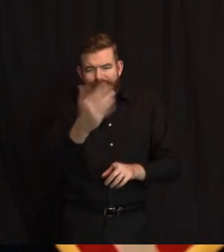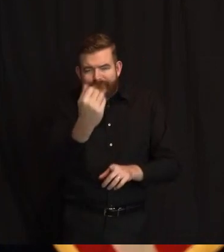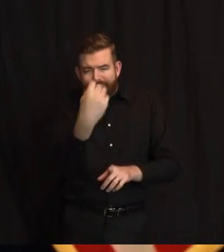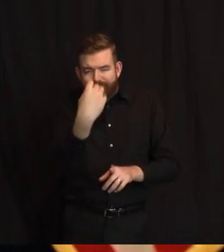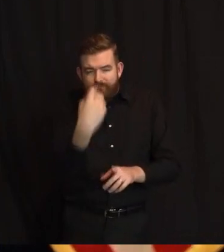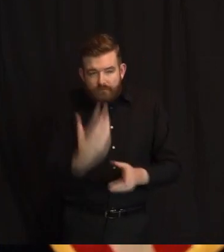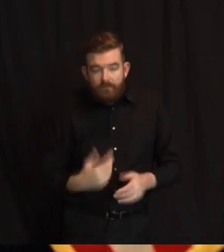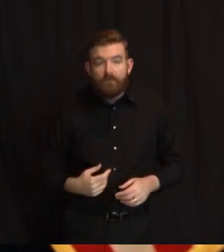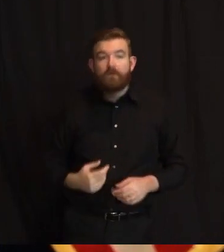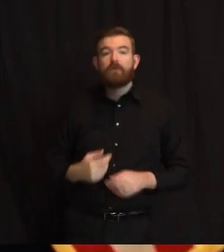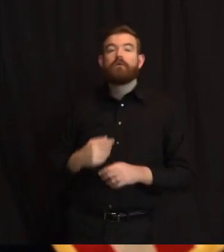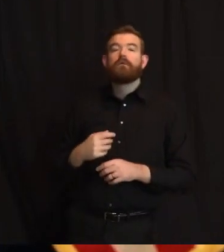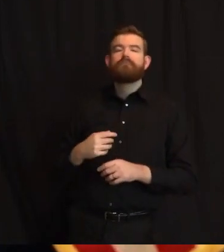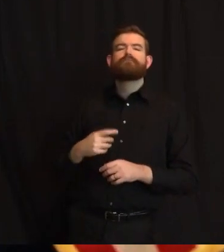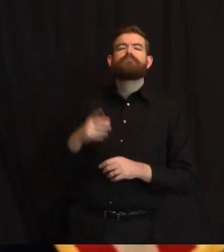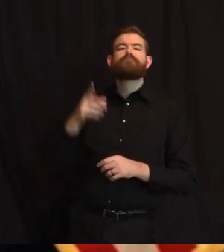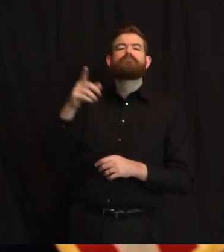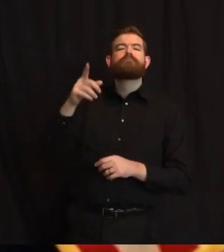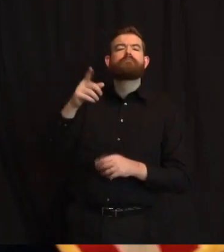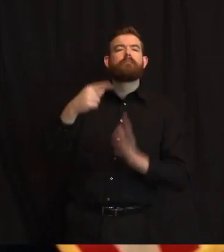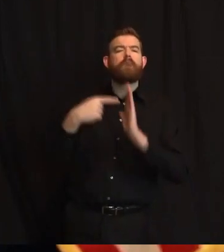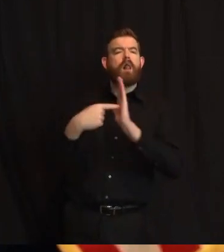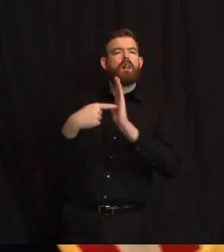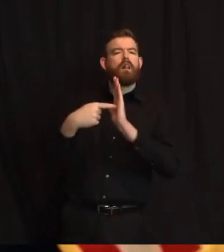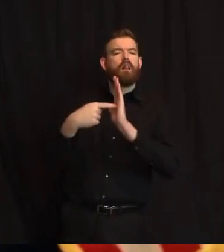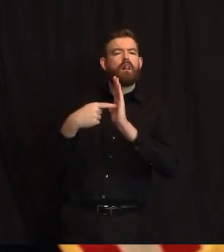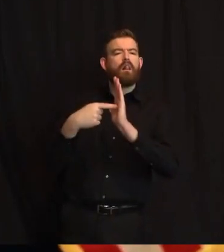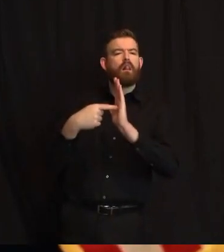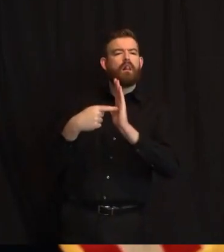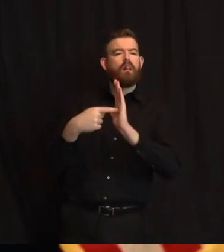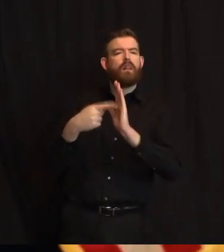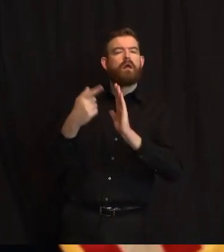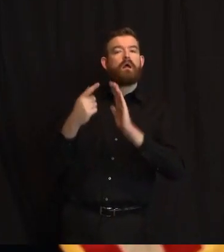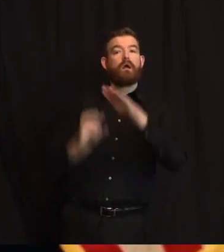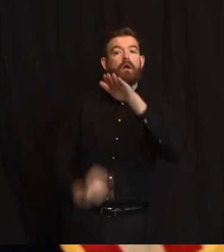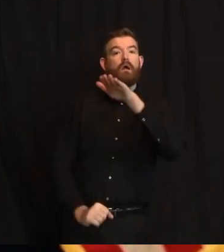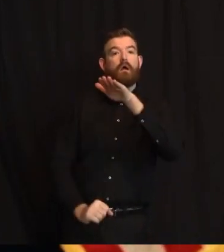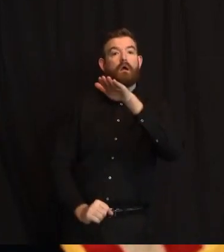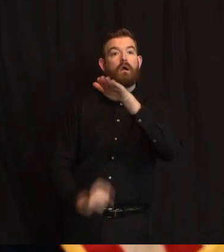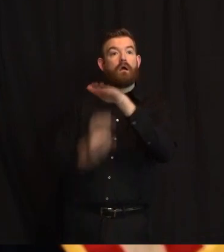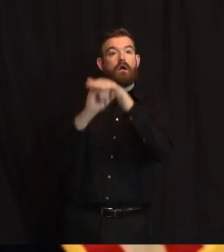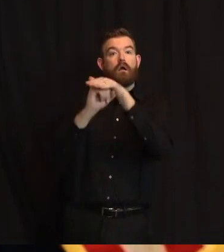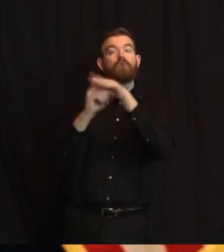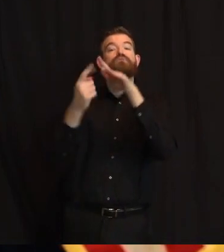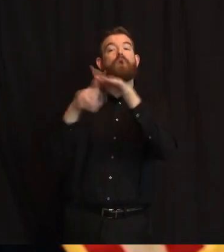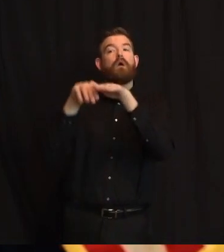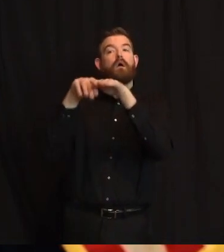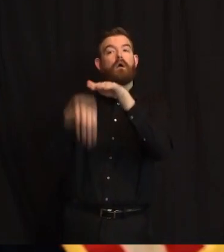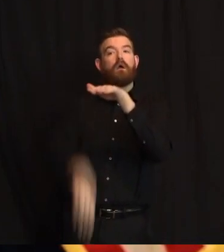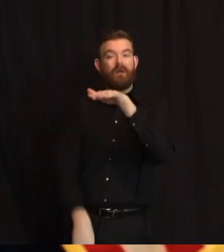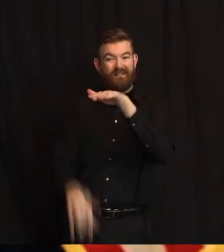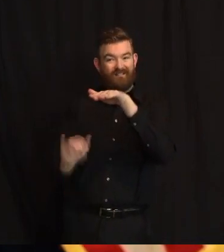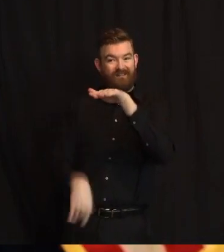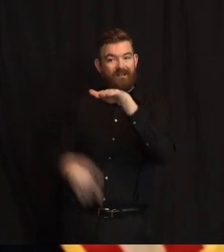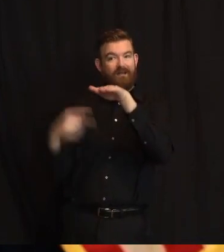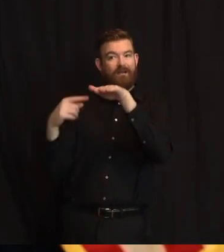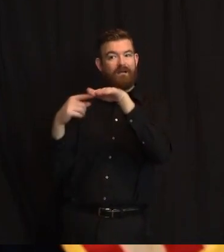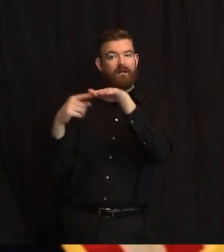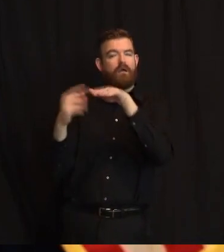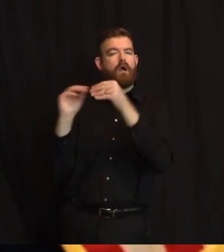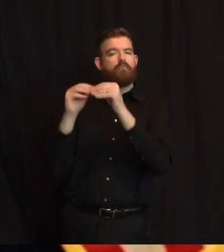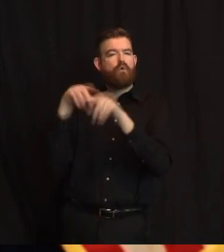On modeling, what does it show about the peak, particularly in North Jersey, and how prepared or not are the hospitals as far as discharges? Are they